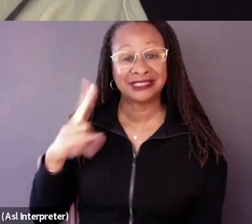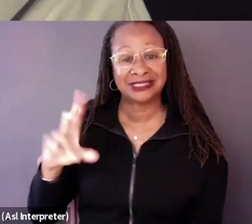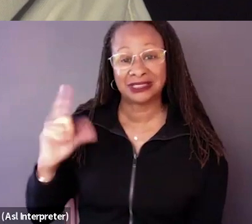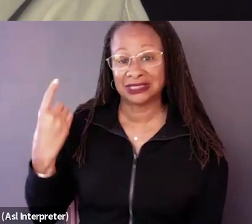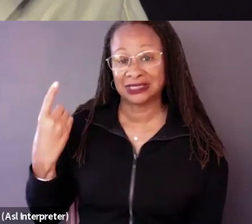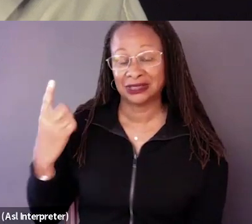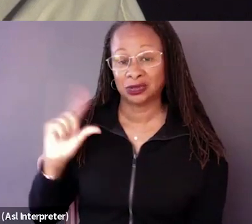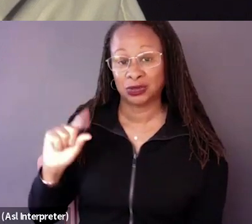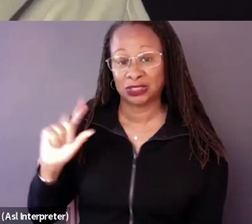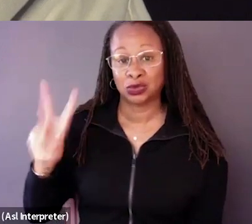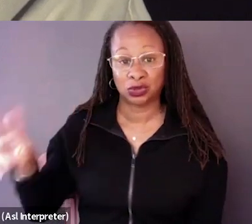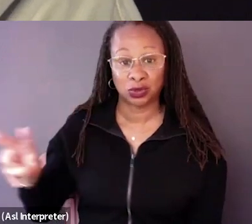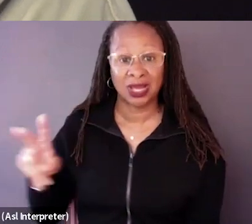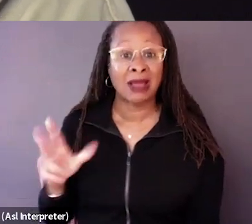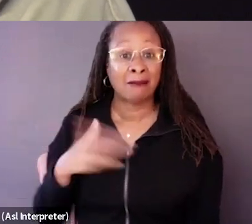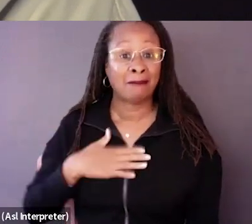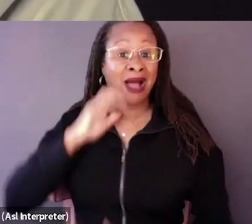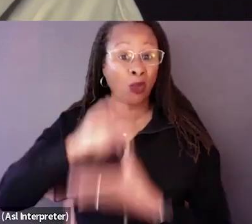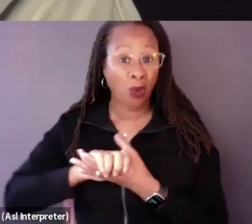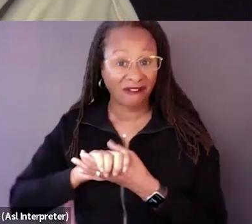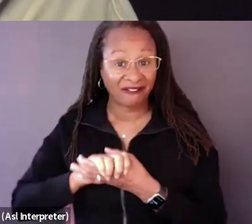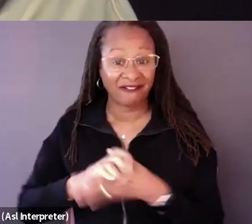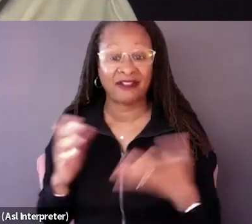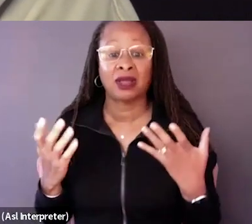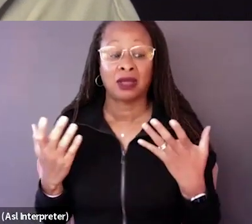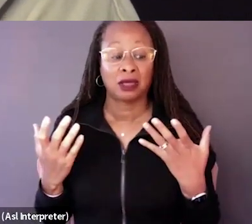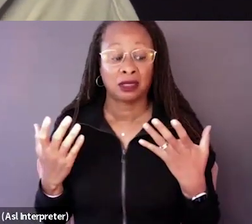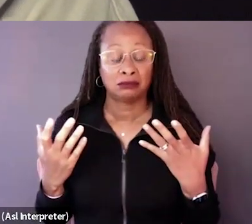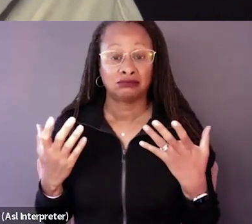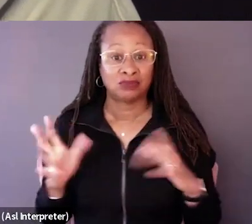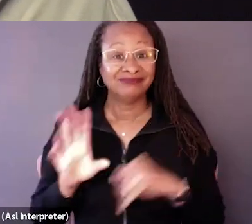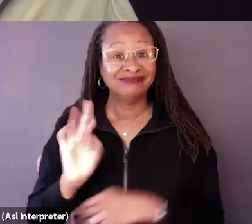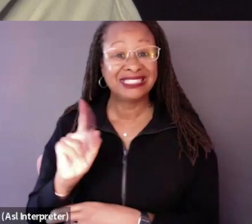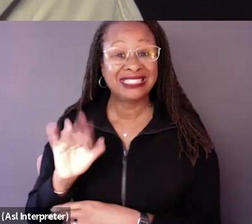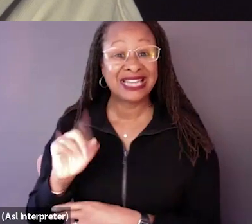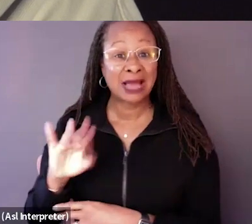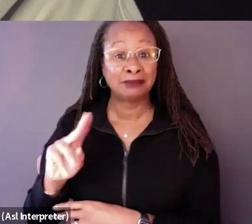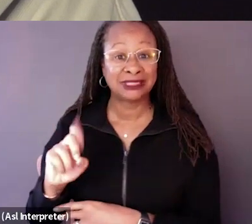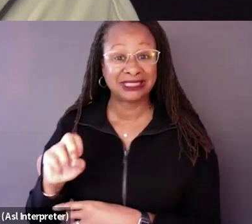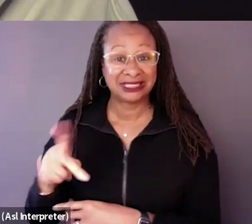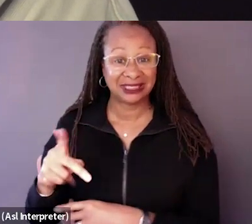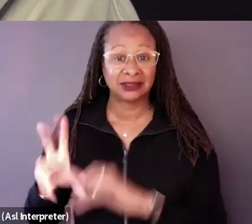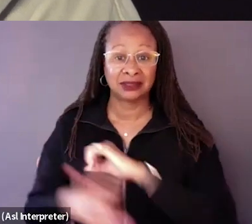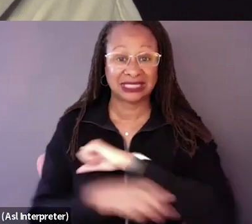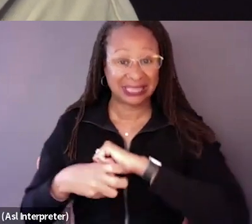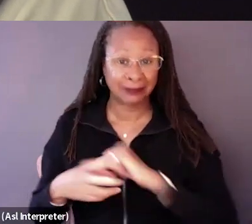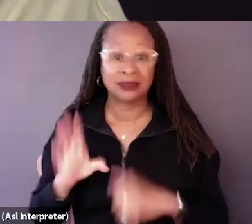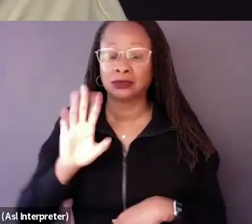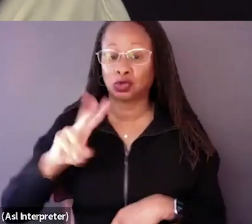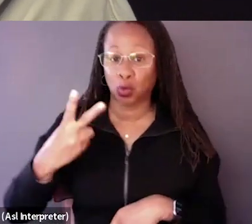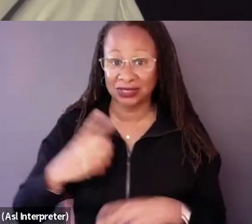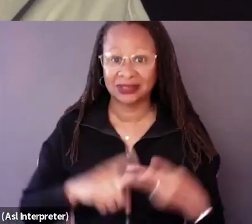wife. I had been shot in the face while filming. I had been locked up in prison. I had